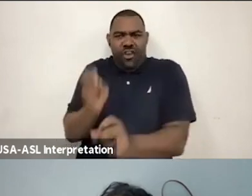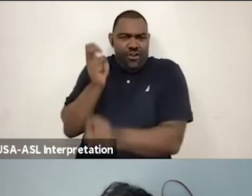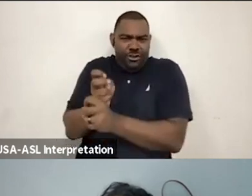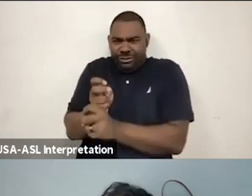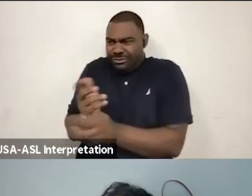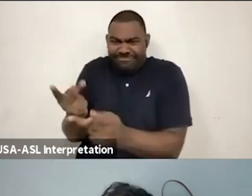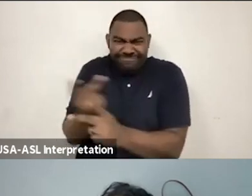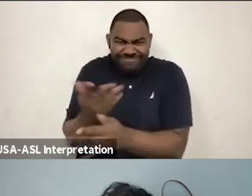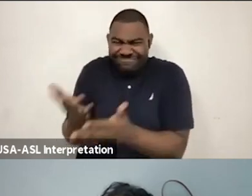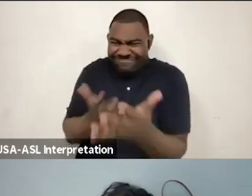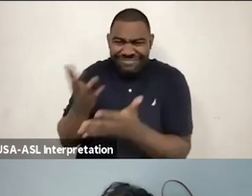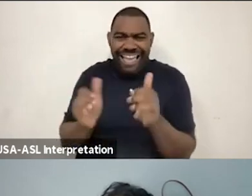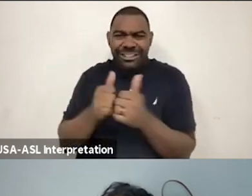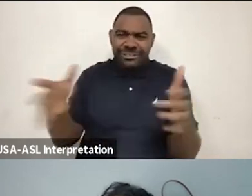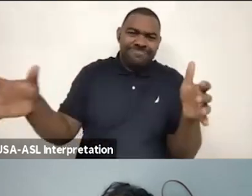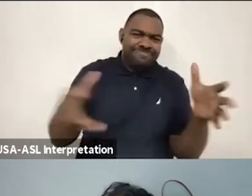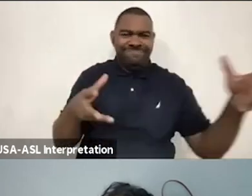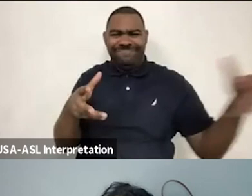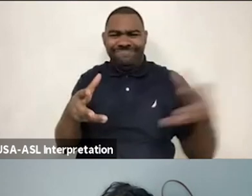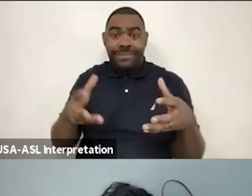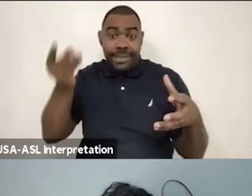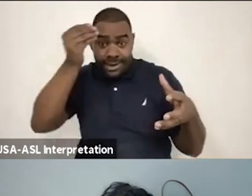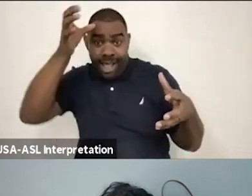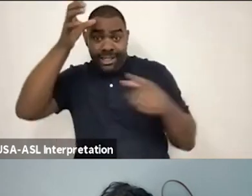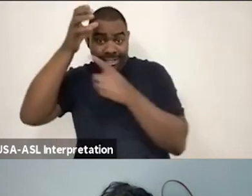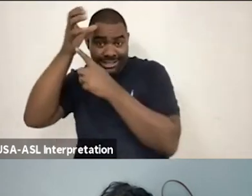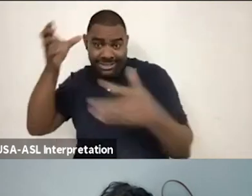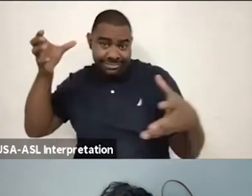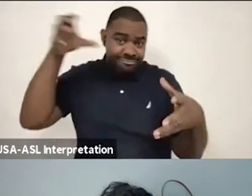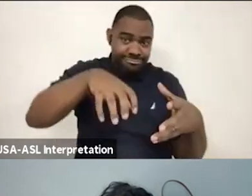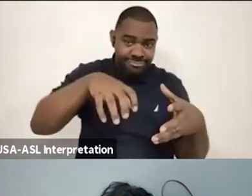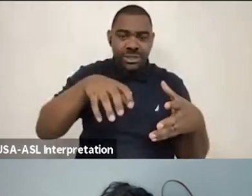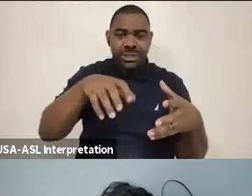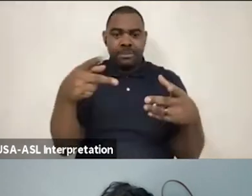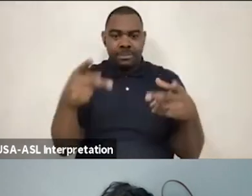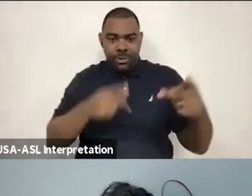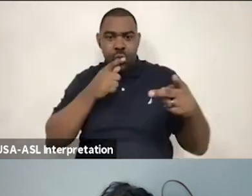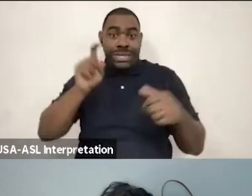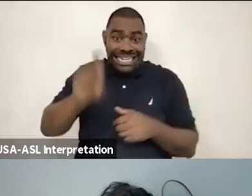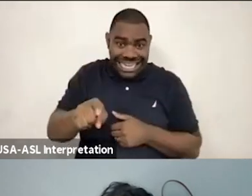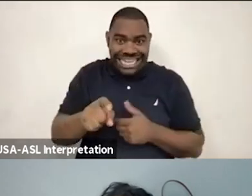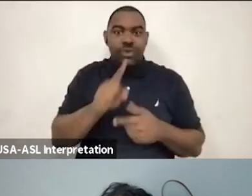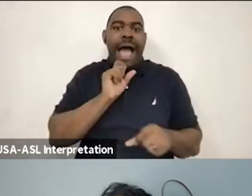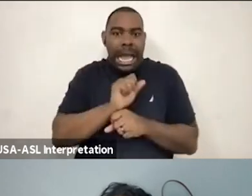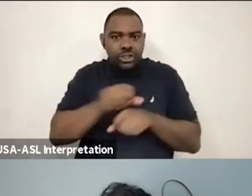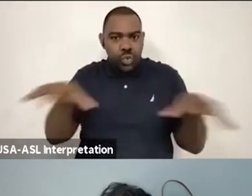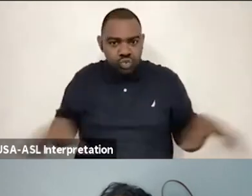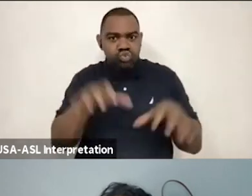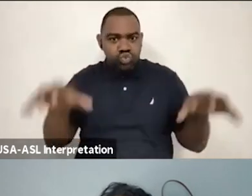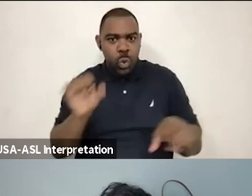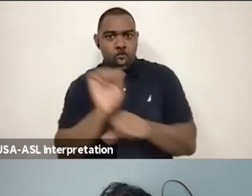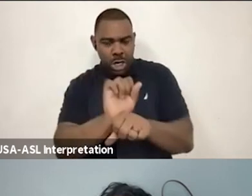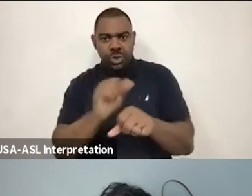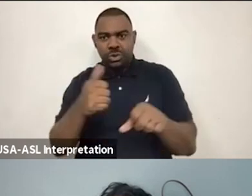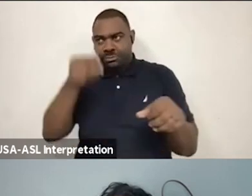trying very hard to put the knowledge into the hands of the people that are